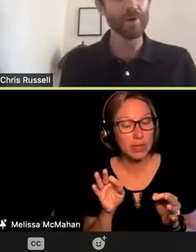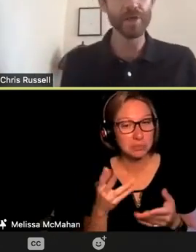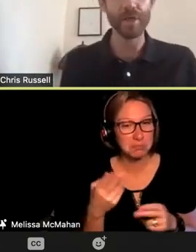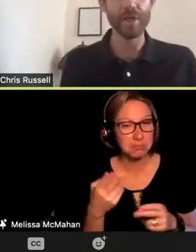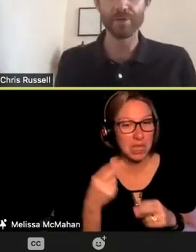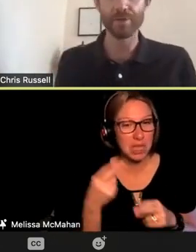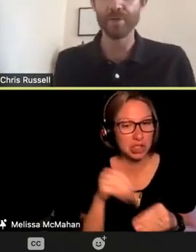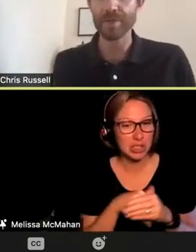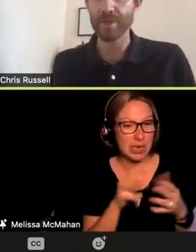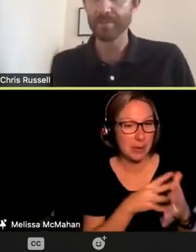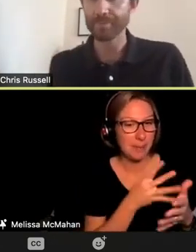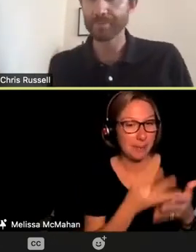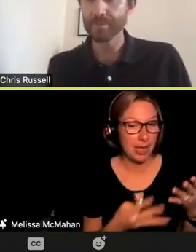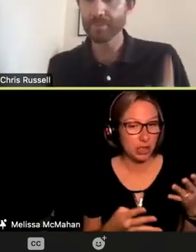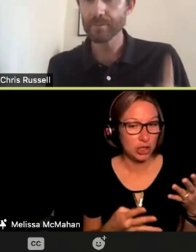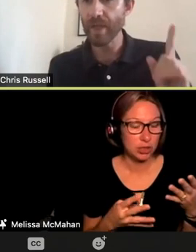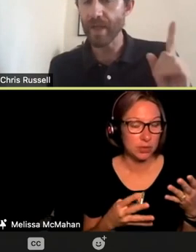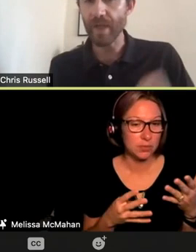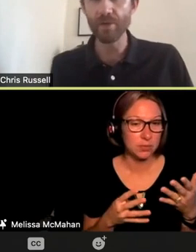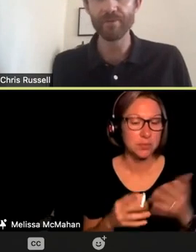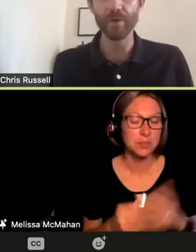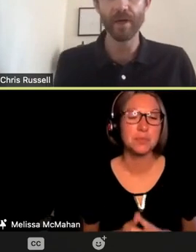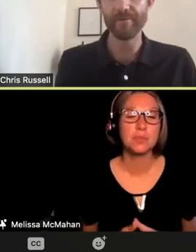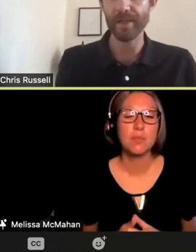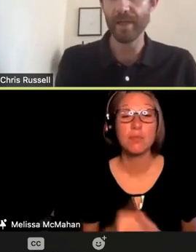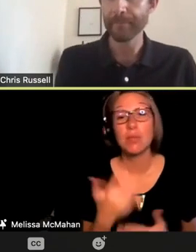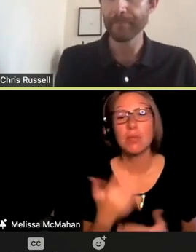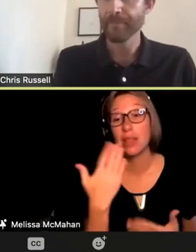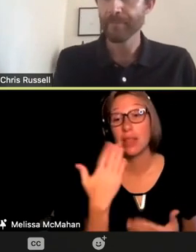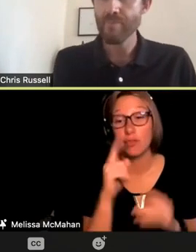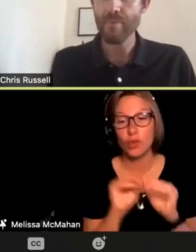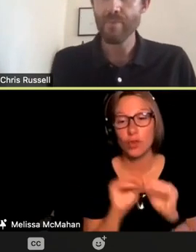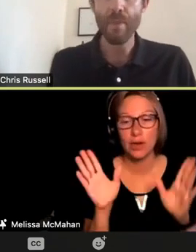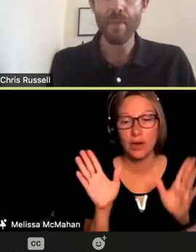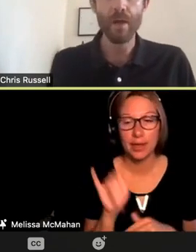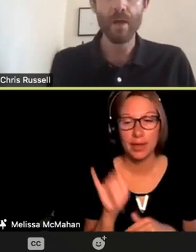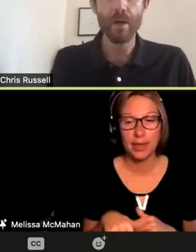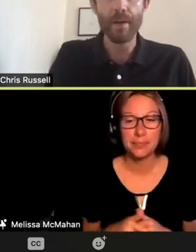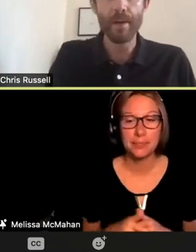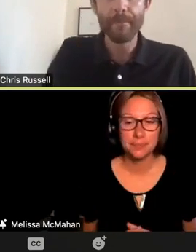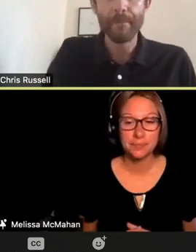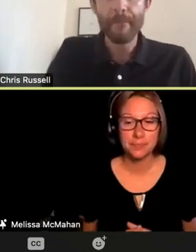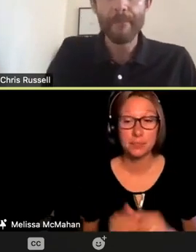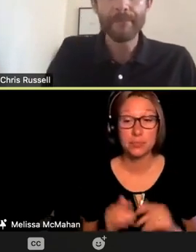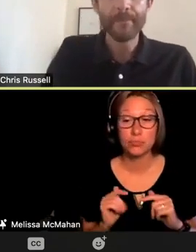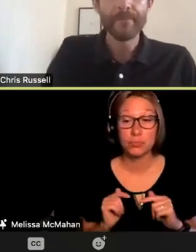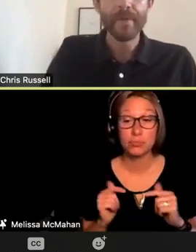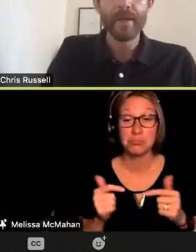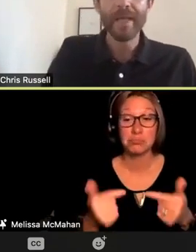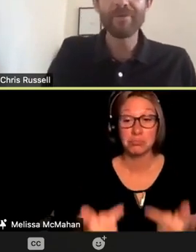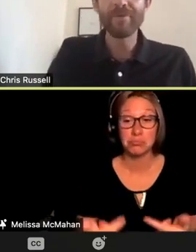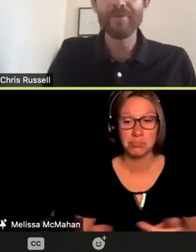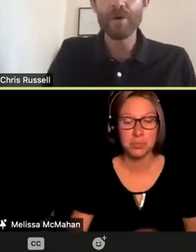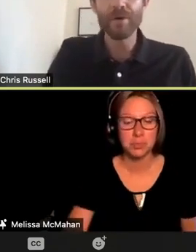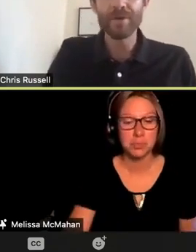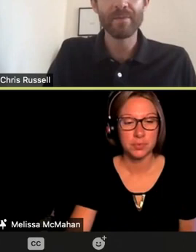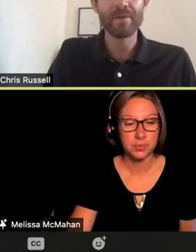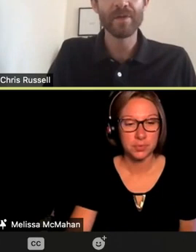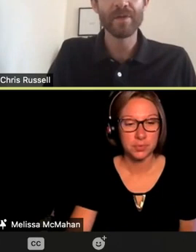big overarching issue that we see. And thank you for clarifying that. Okay.